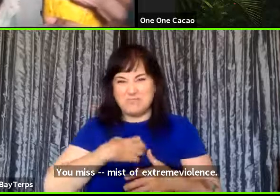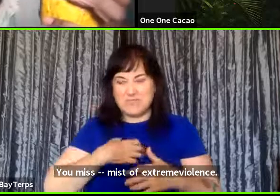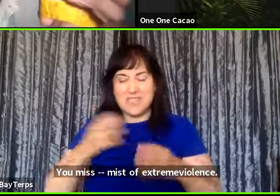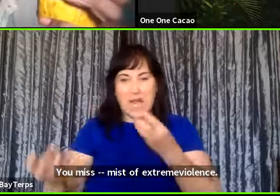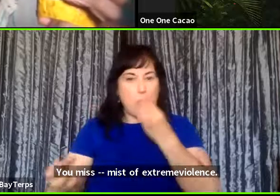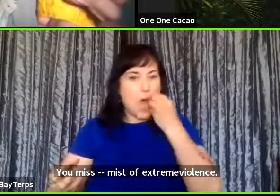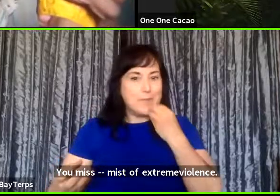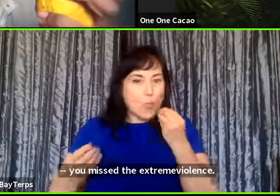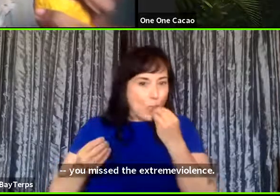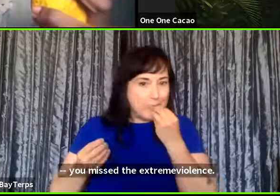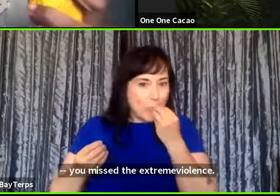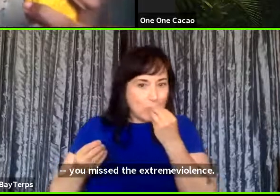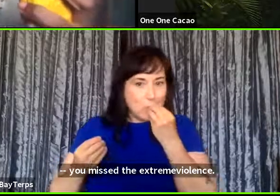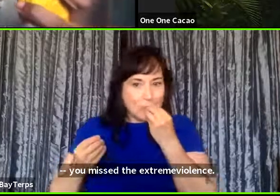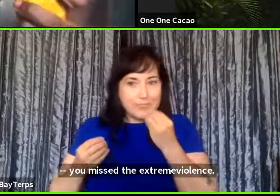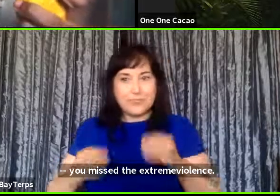time.